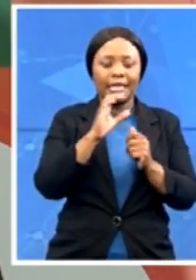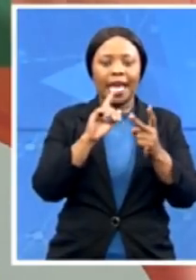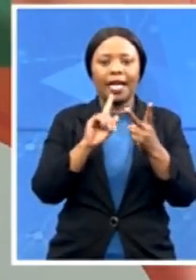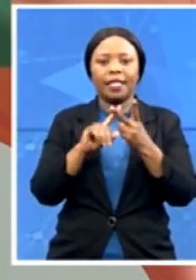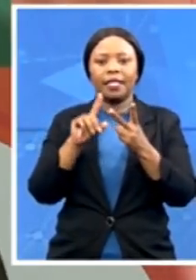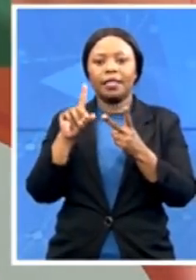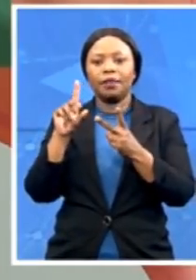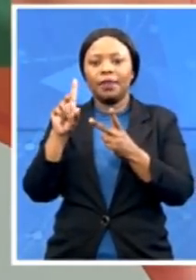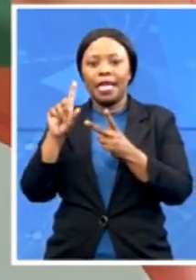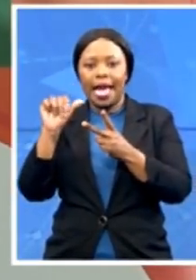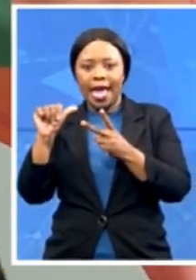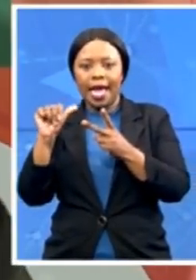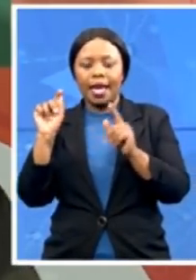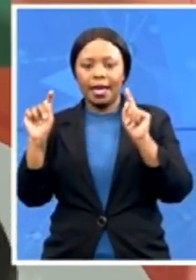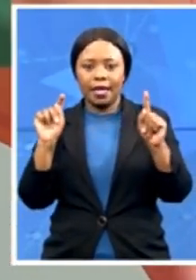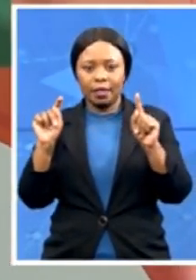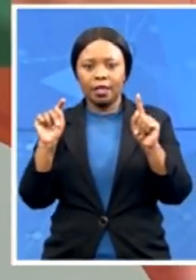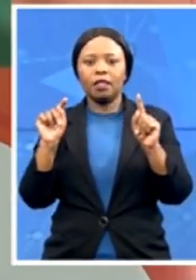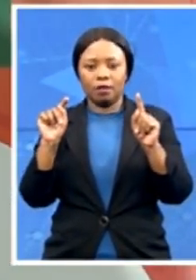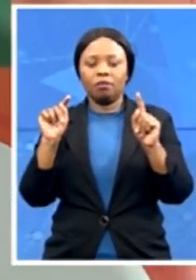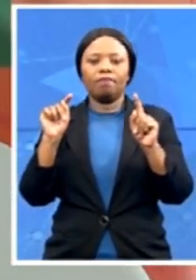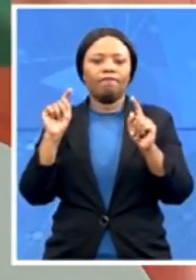and refused to budge for